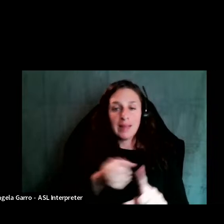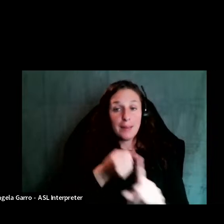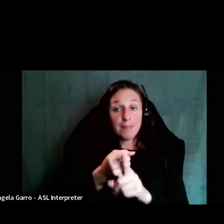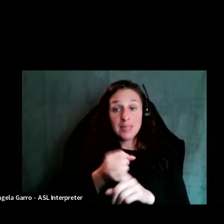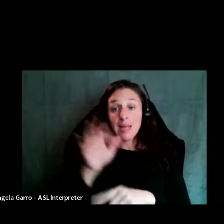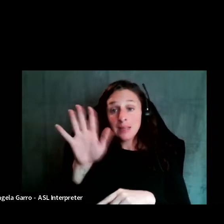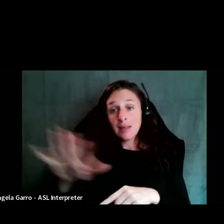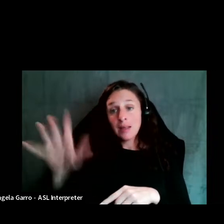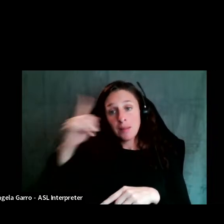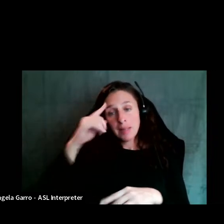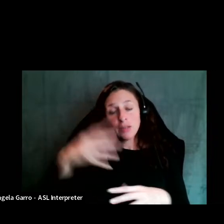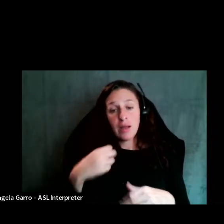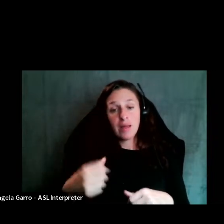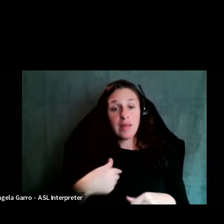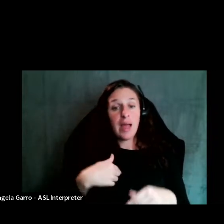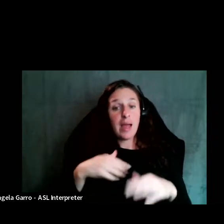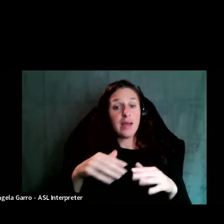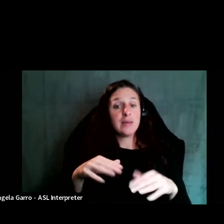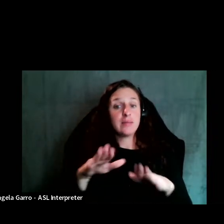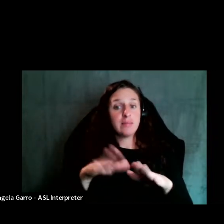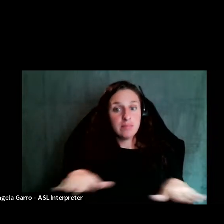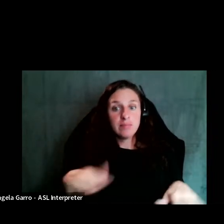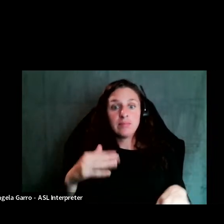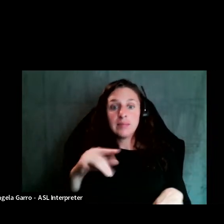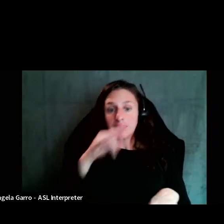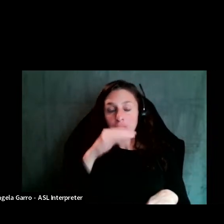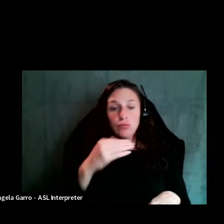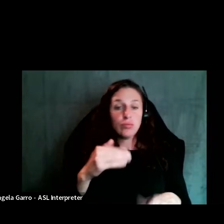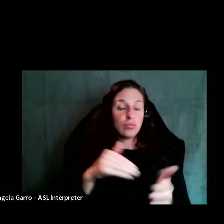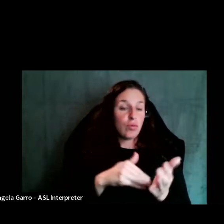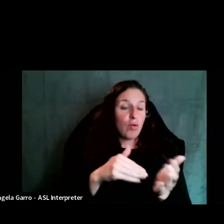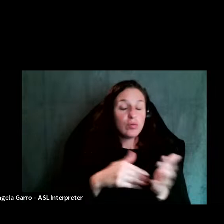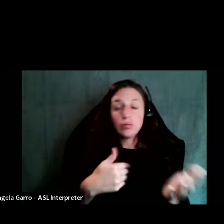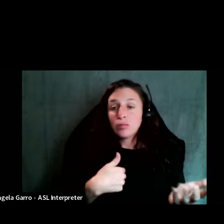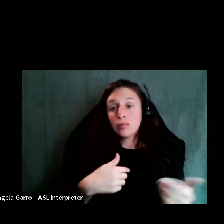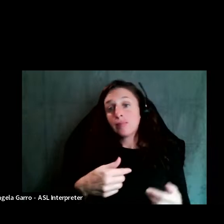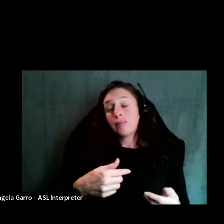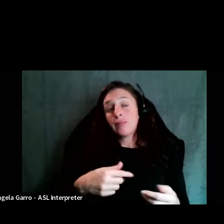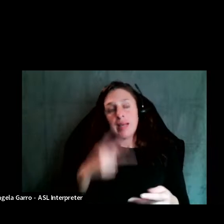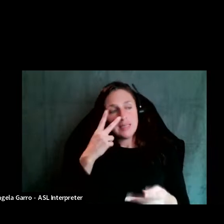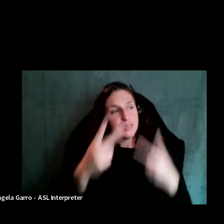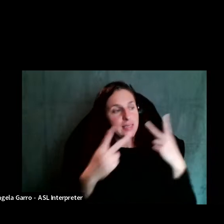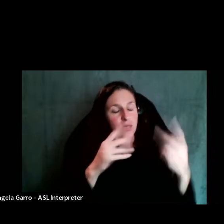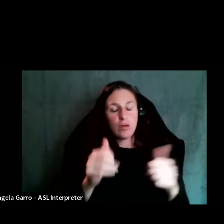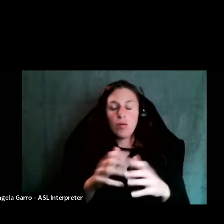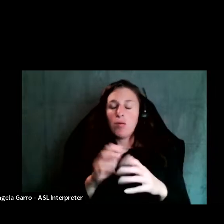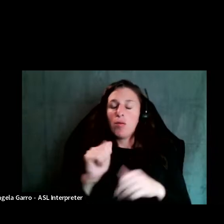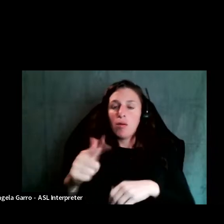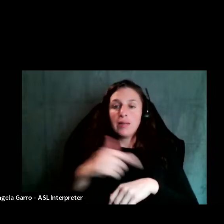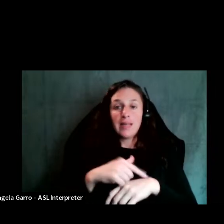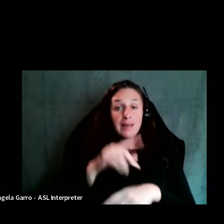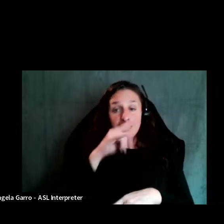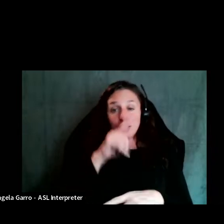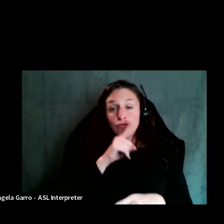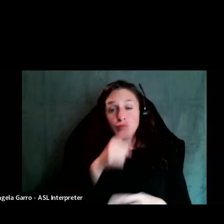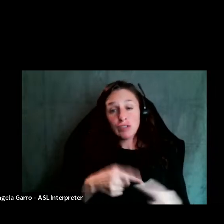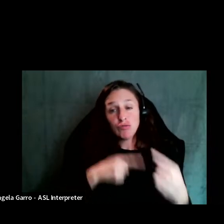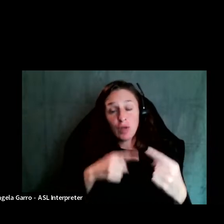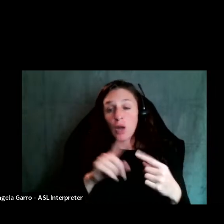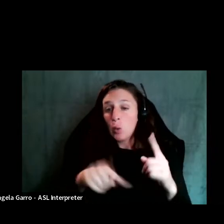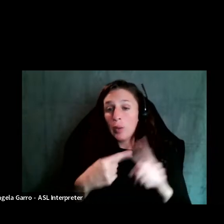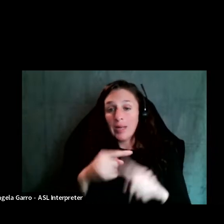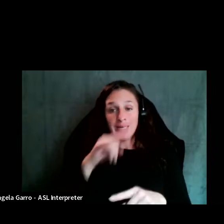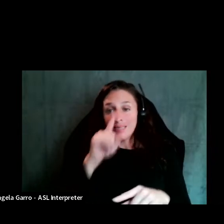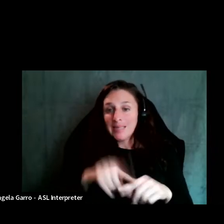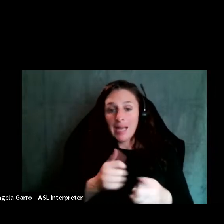mental health. I'm a pediatrician. I see it all the time where children really struggle when they can't express themselves. And the current